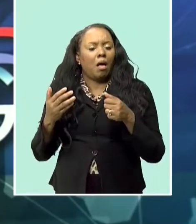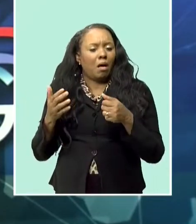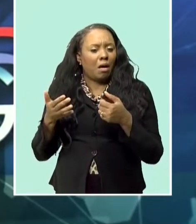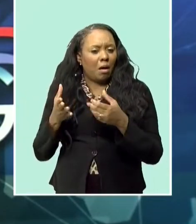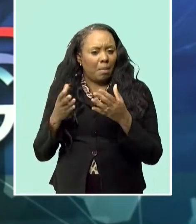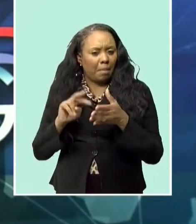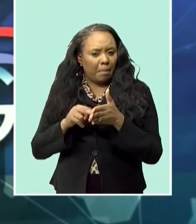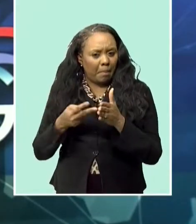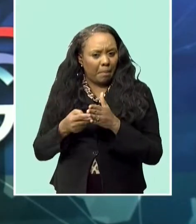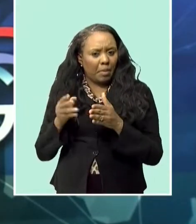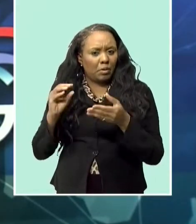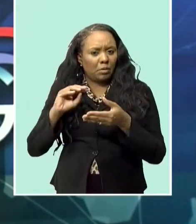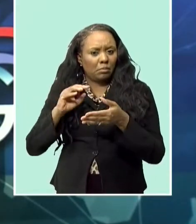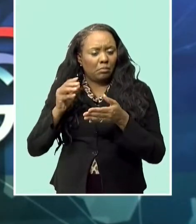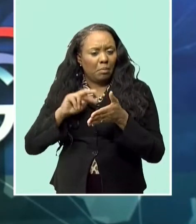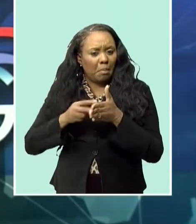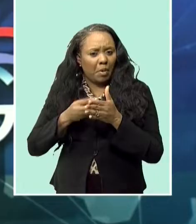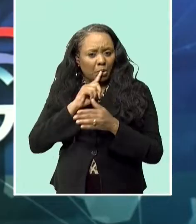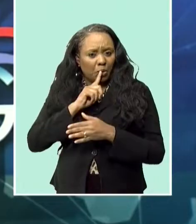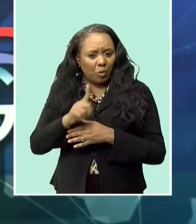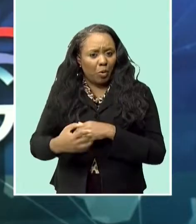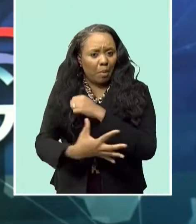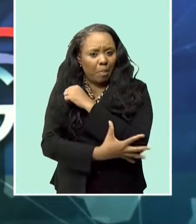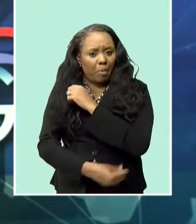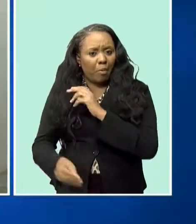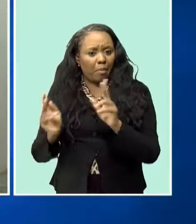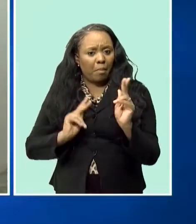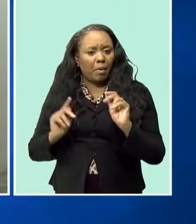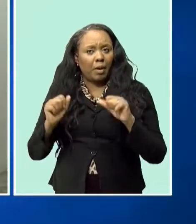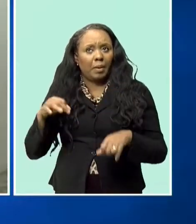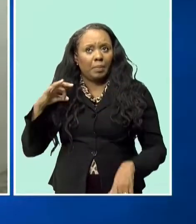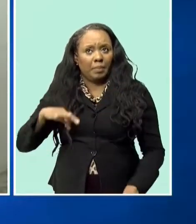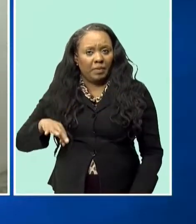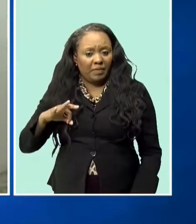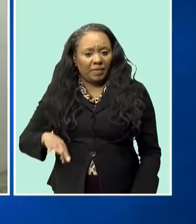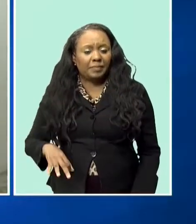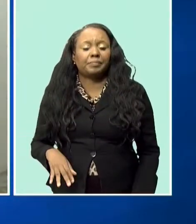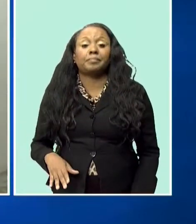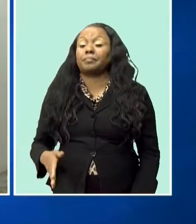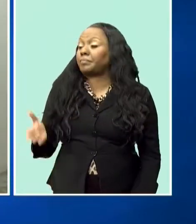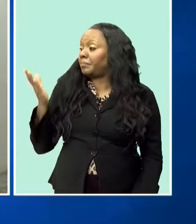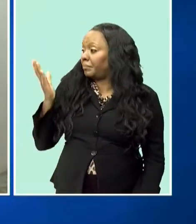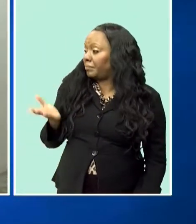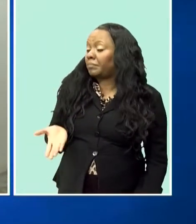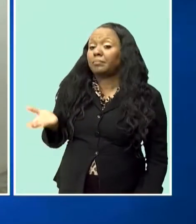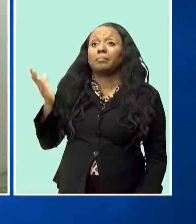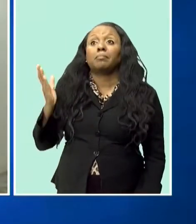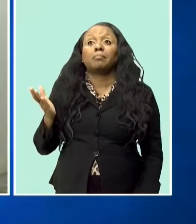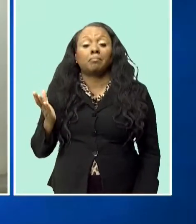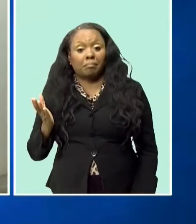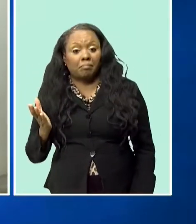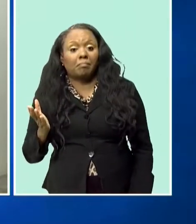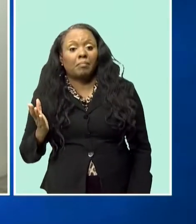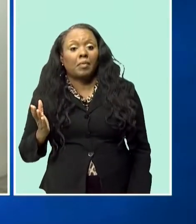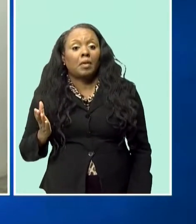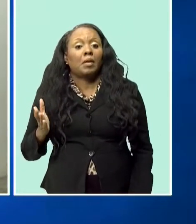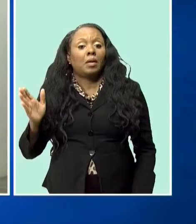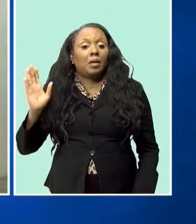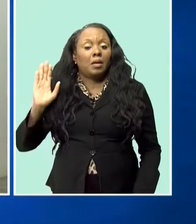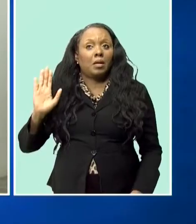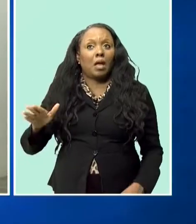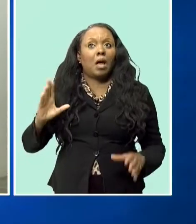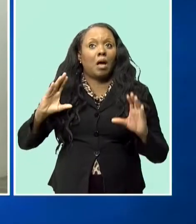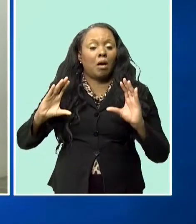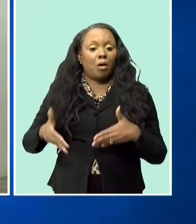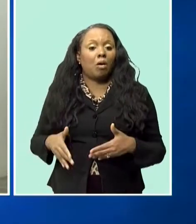can benefit from the reductions. He made the plea as the Vinci Bim Food Market, spearheaded by Carrie Grow and multinational wholesalers,